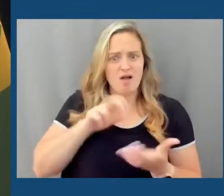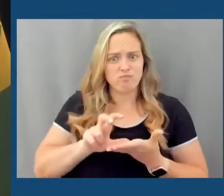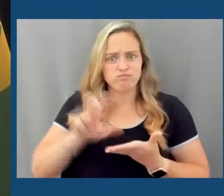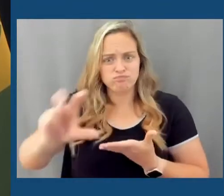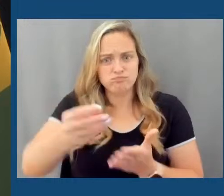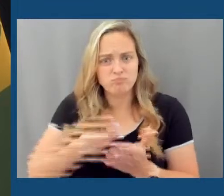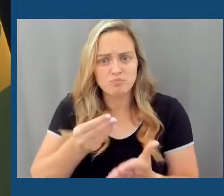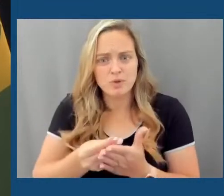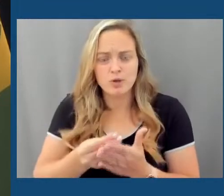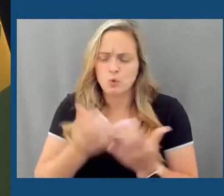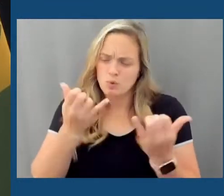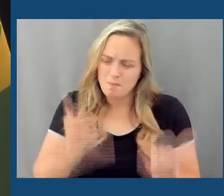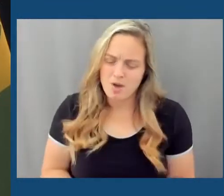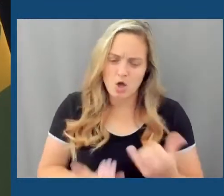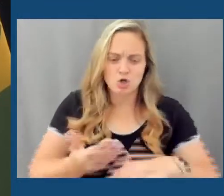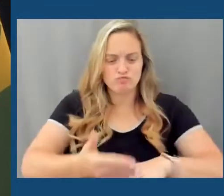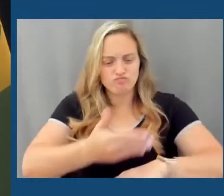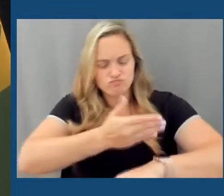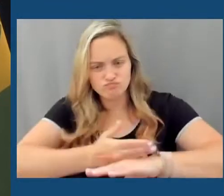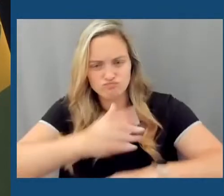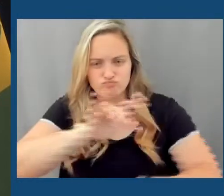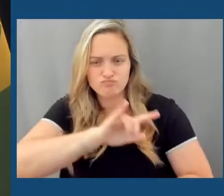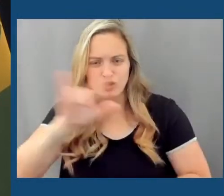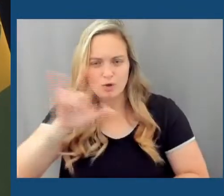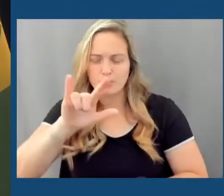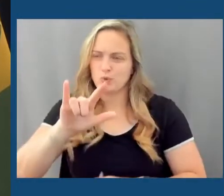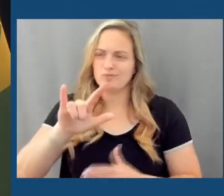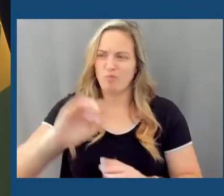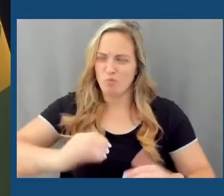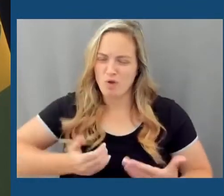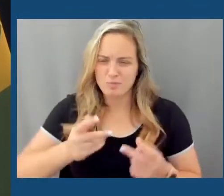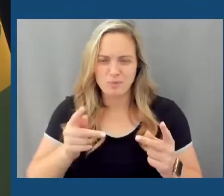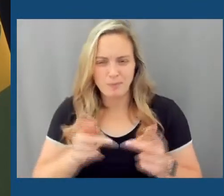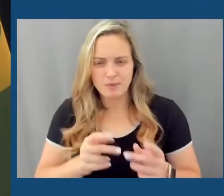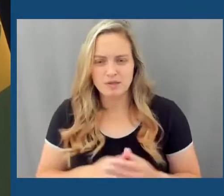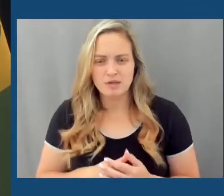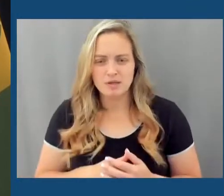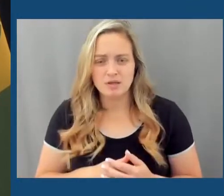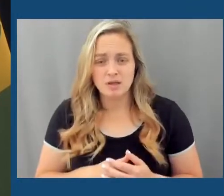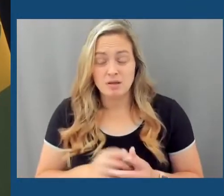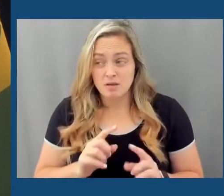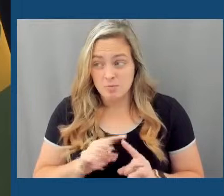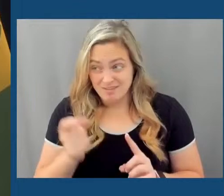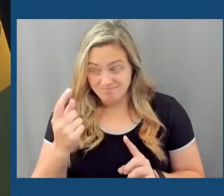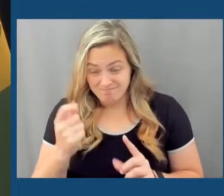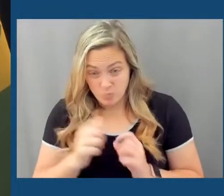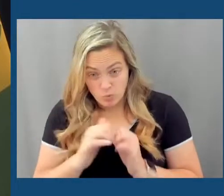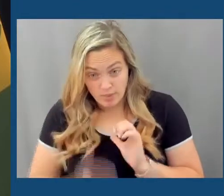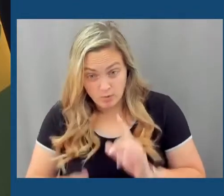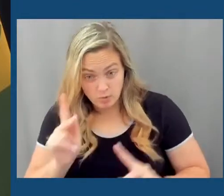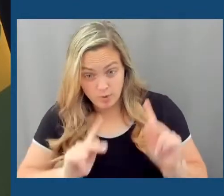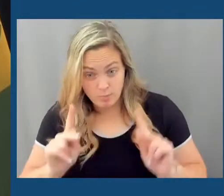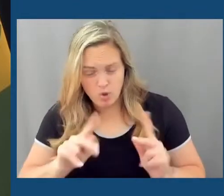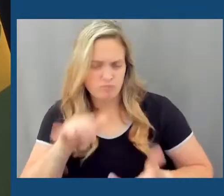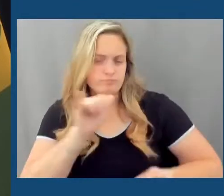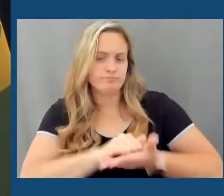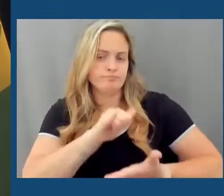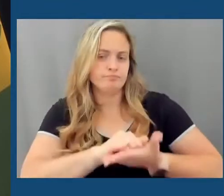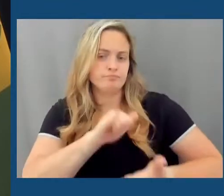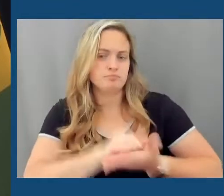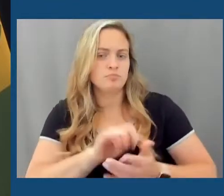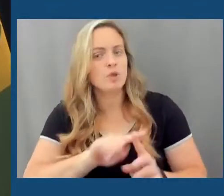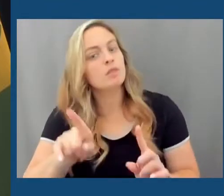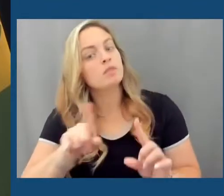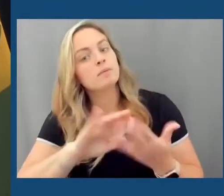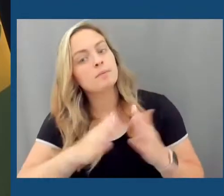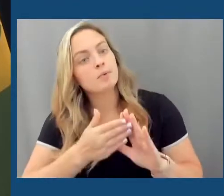modern, efficient, welcoming space. But again, it doesn't happen without the people of a community standing up and saying, help us. We have a